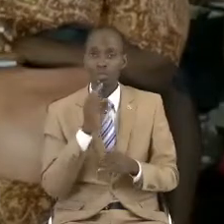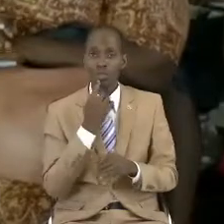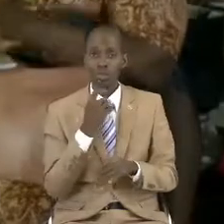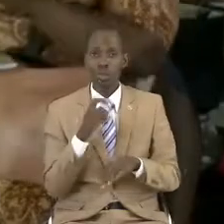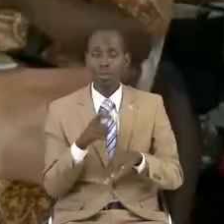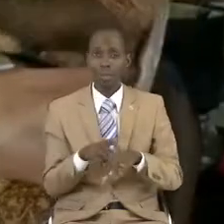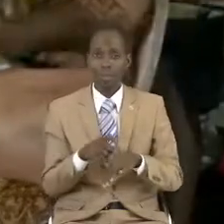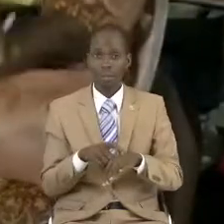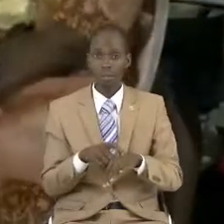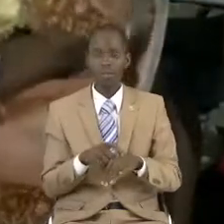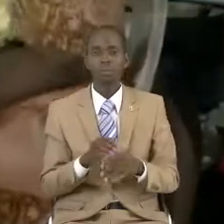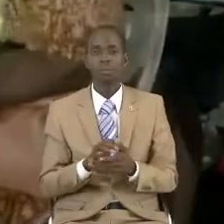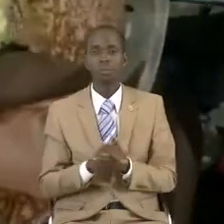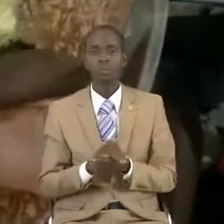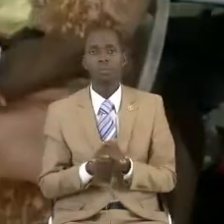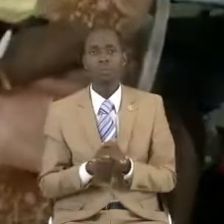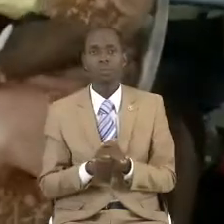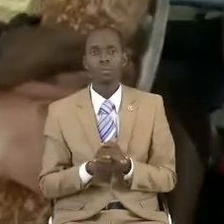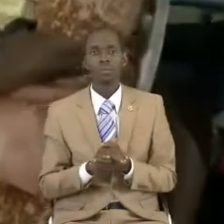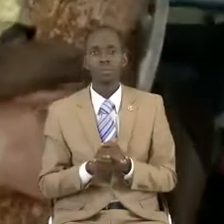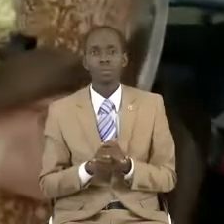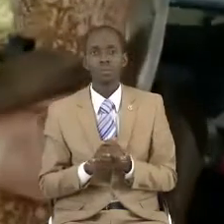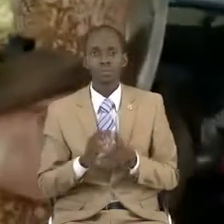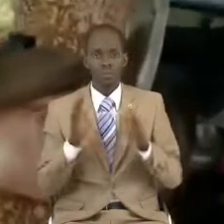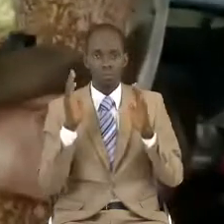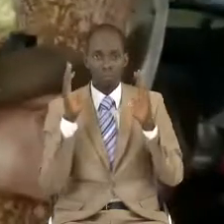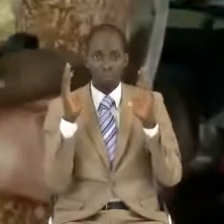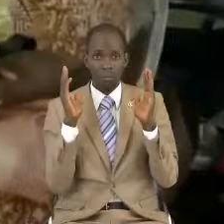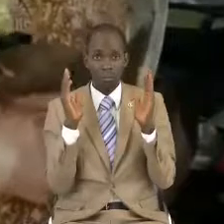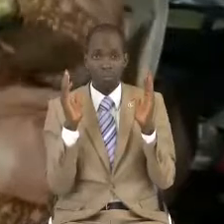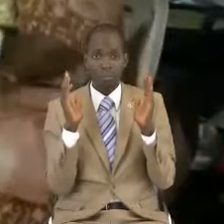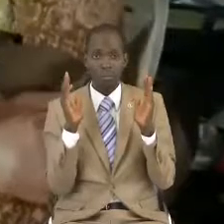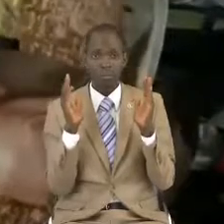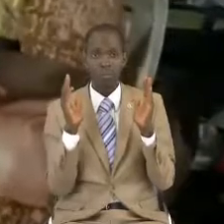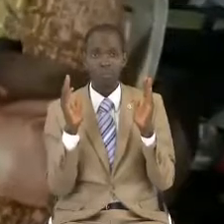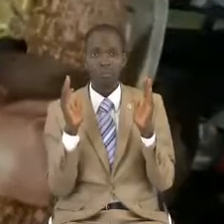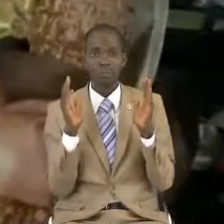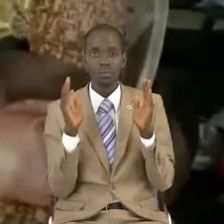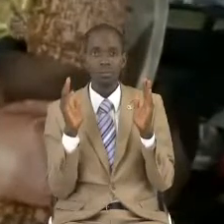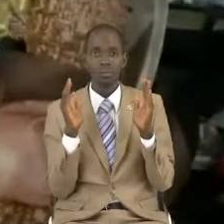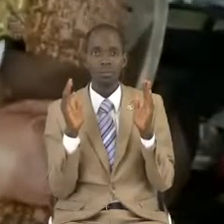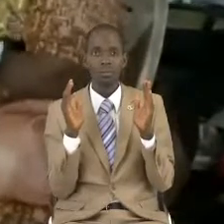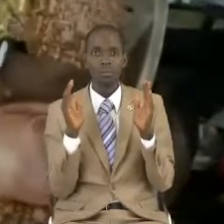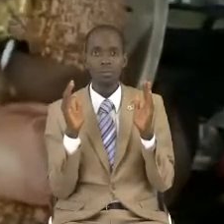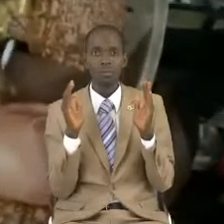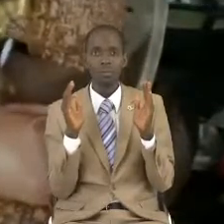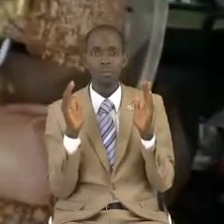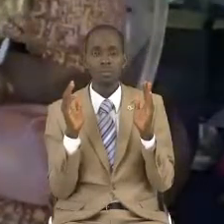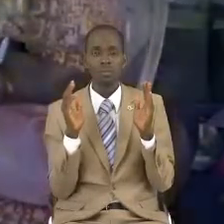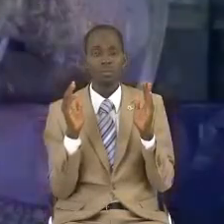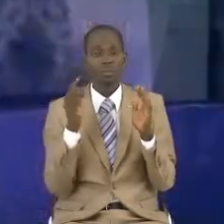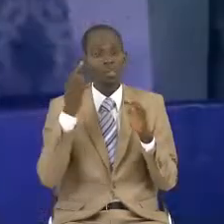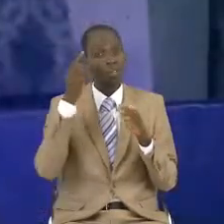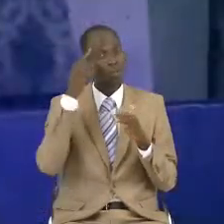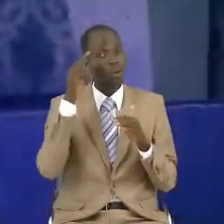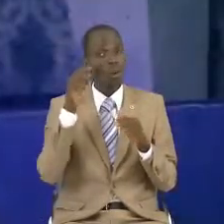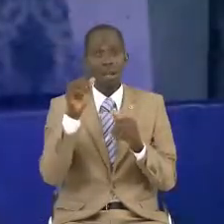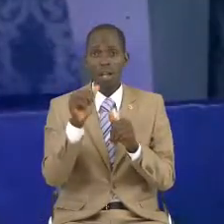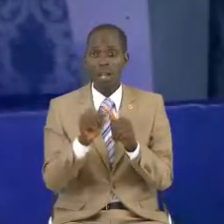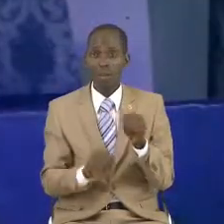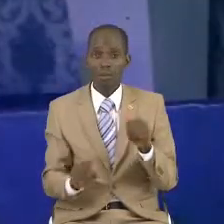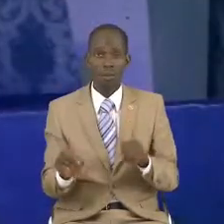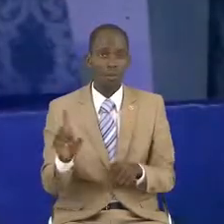eyes closed it's about an eyes closed for anyone everyone